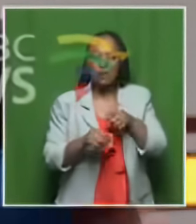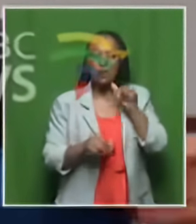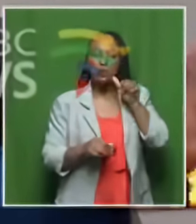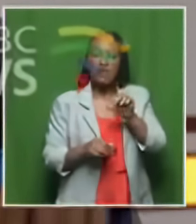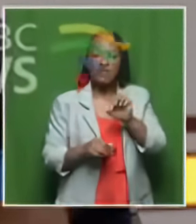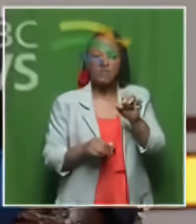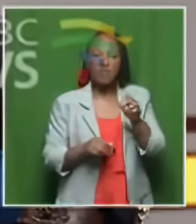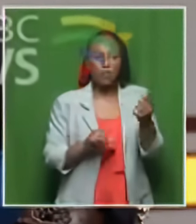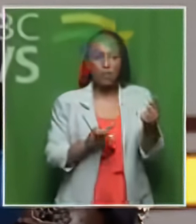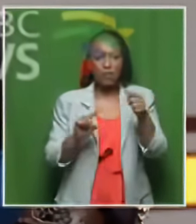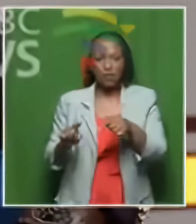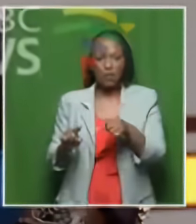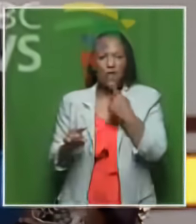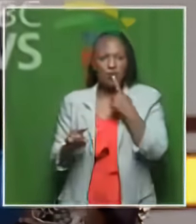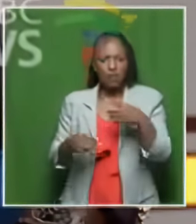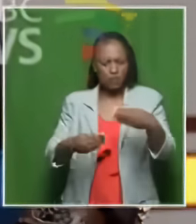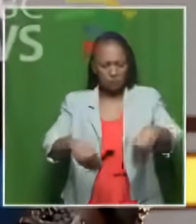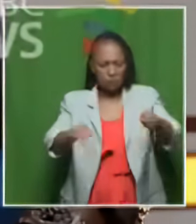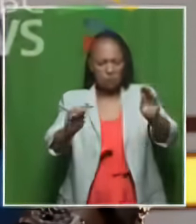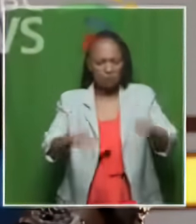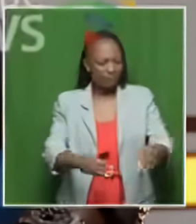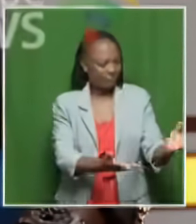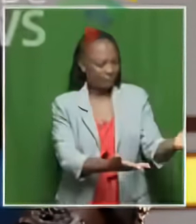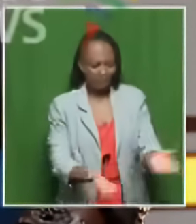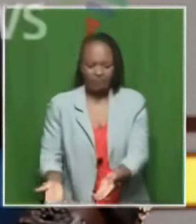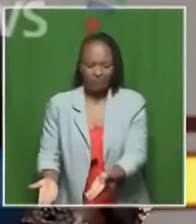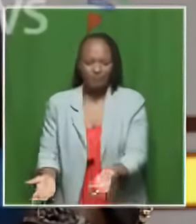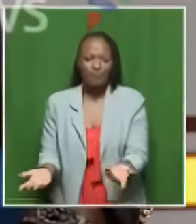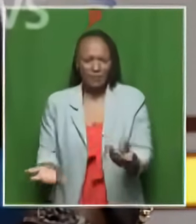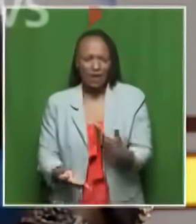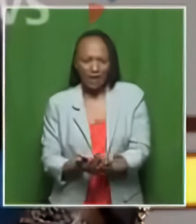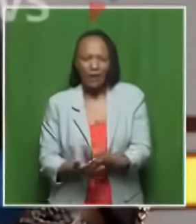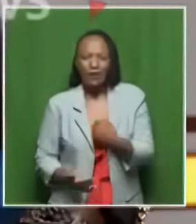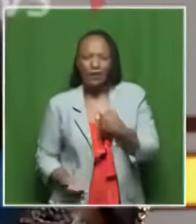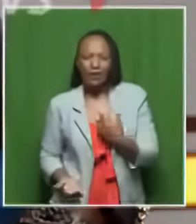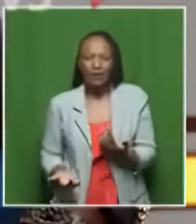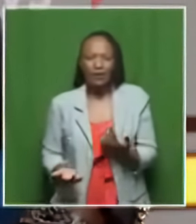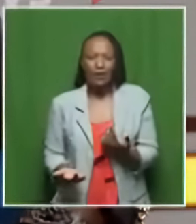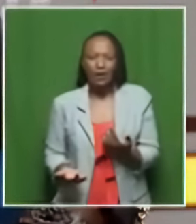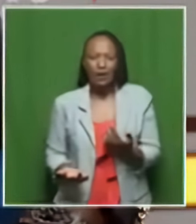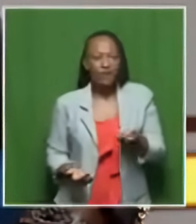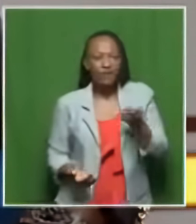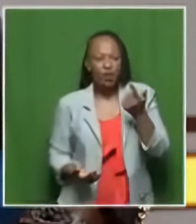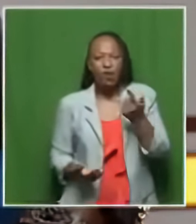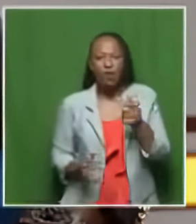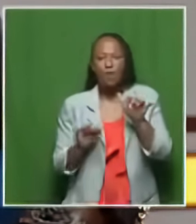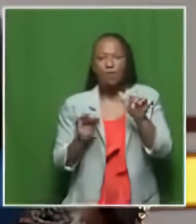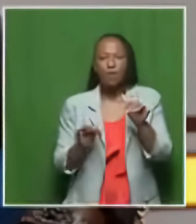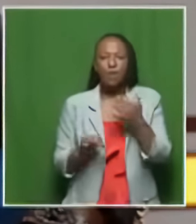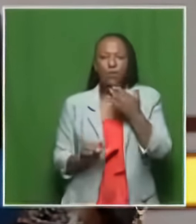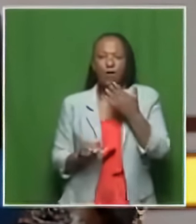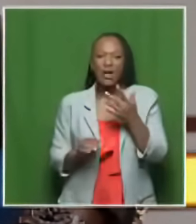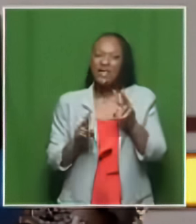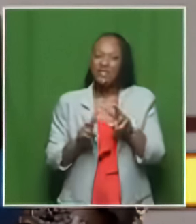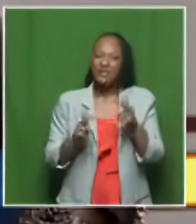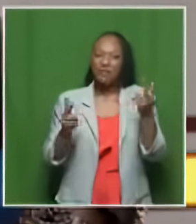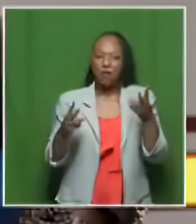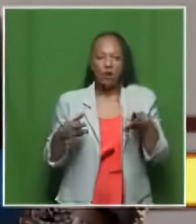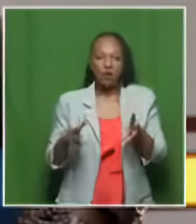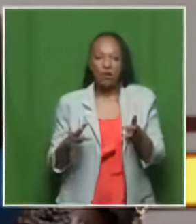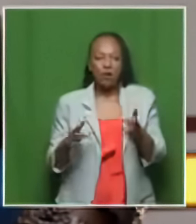I will put a red carpet for him. Because, yes, he's one of the few who conducted himself in a very different